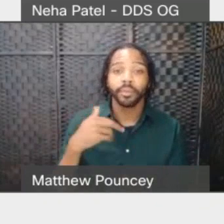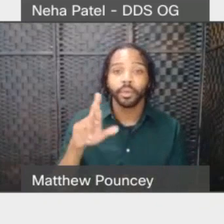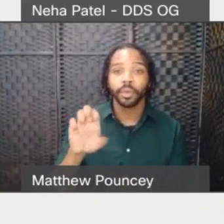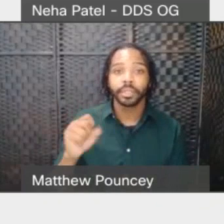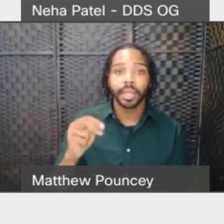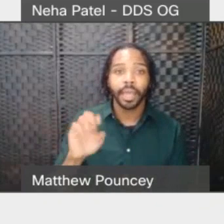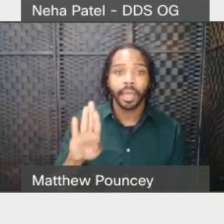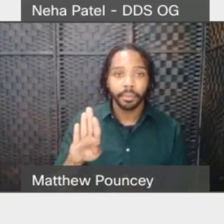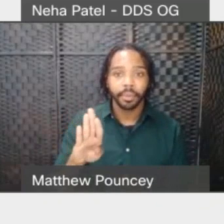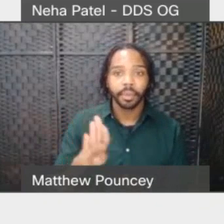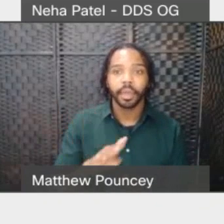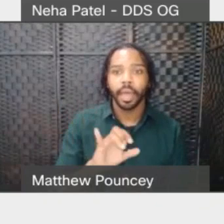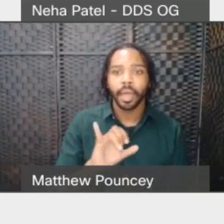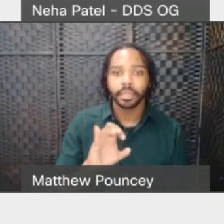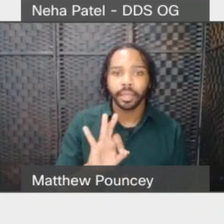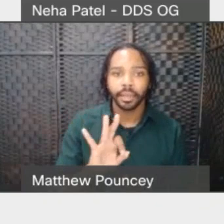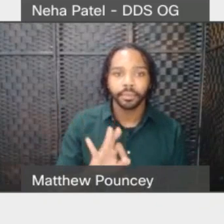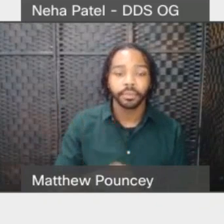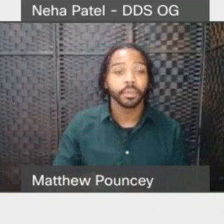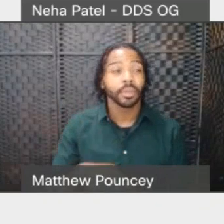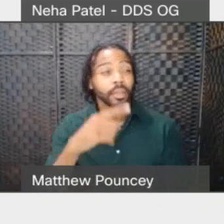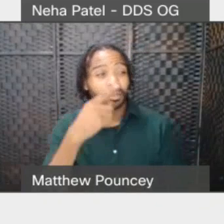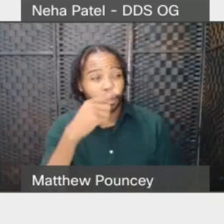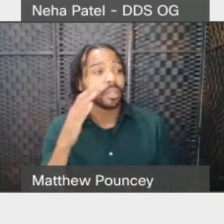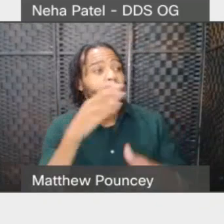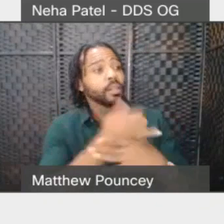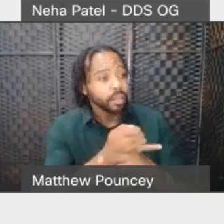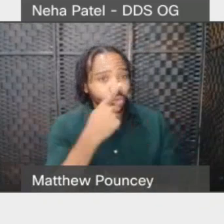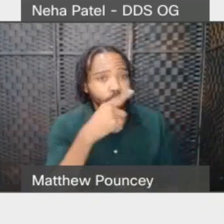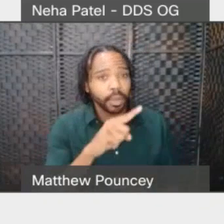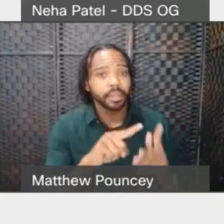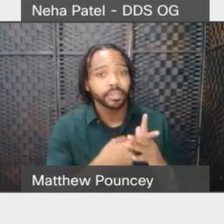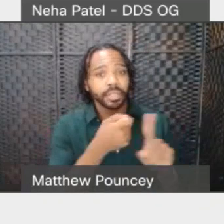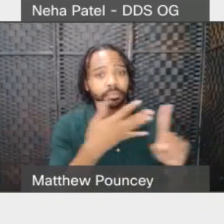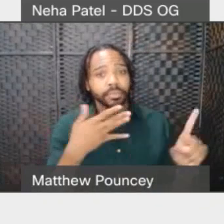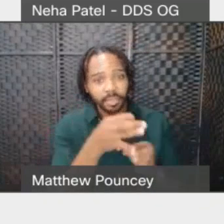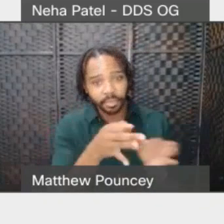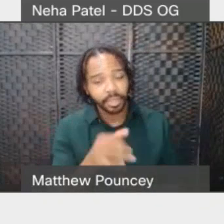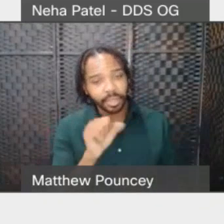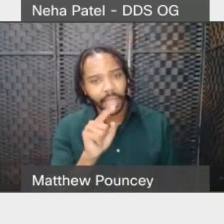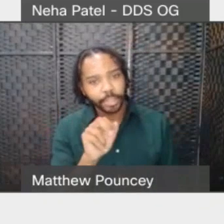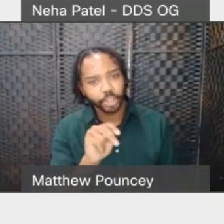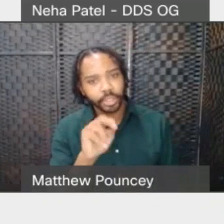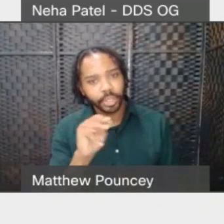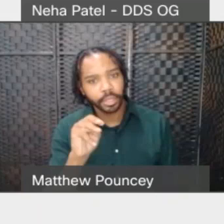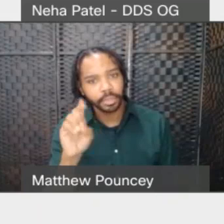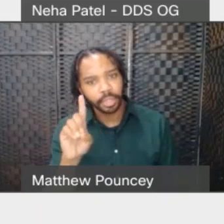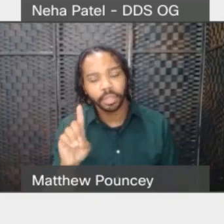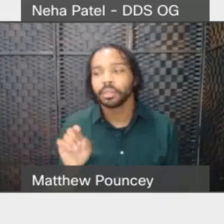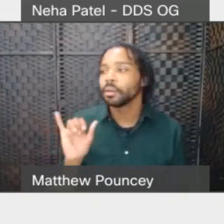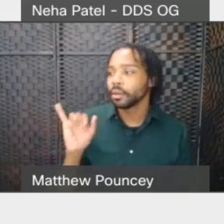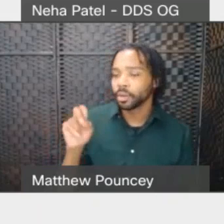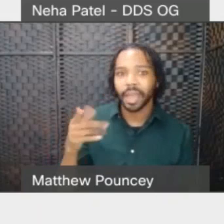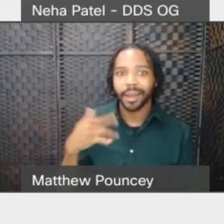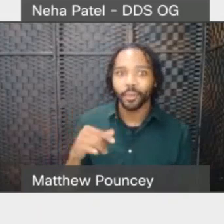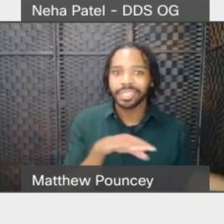Donald? Yes. Start with what Station MD is. Sorry, go ahead. Oh, well, I don't want to steal too much of their thunder.